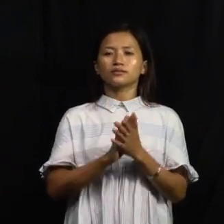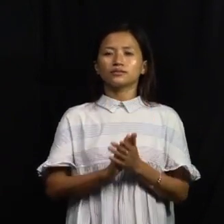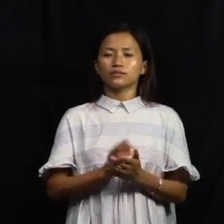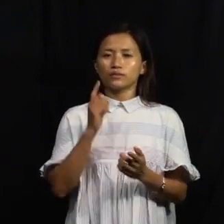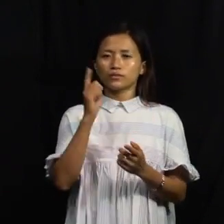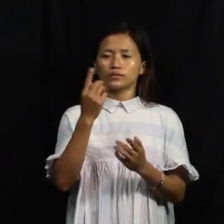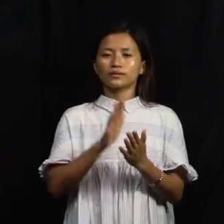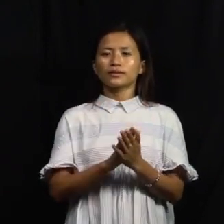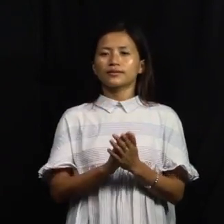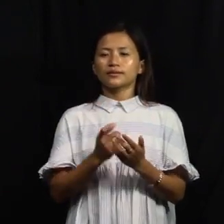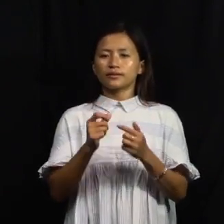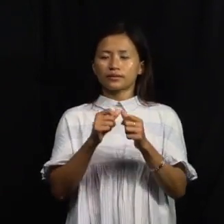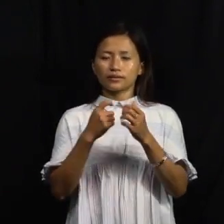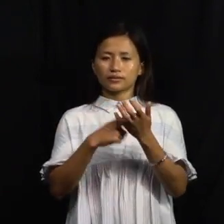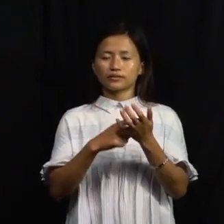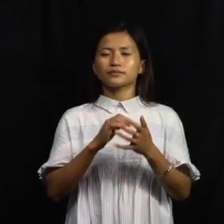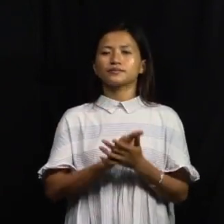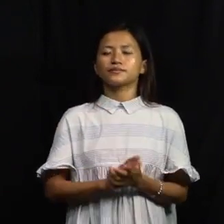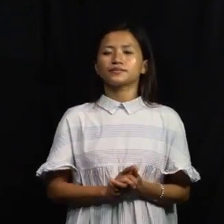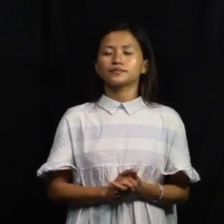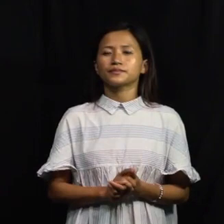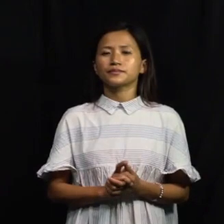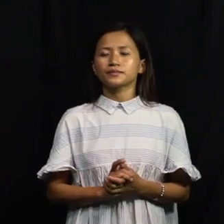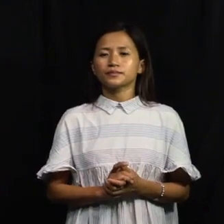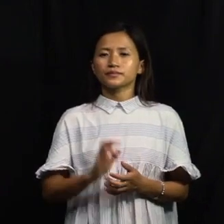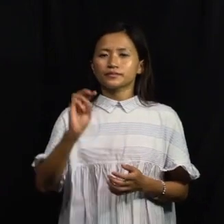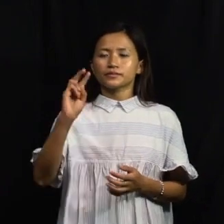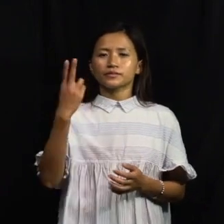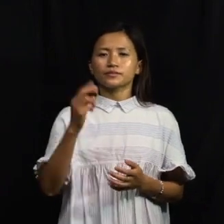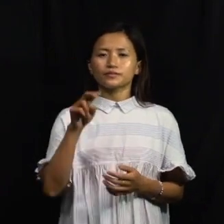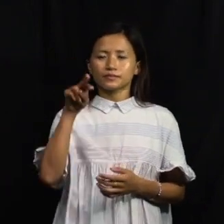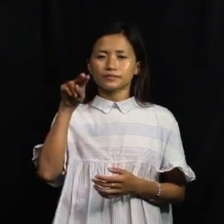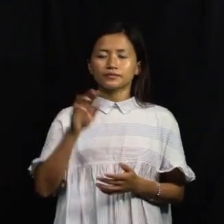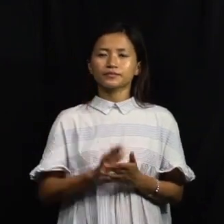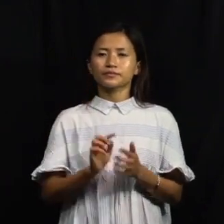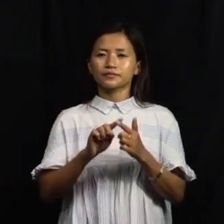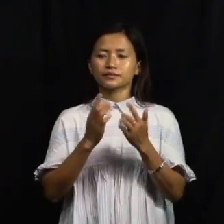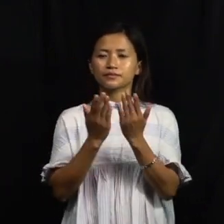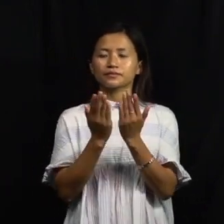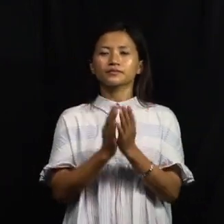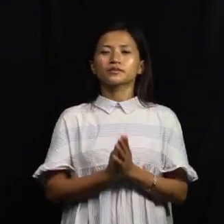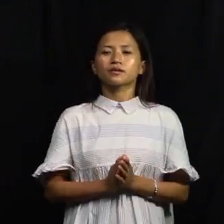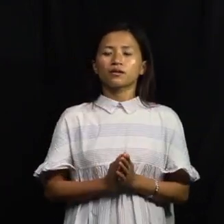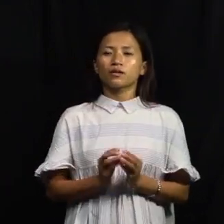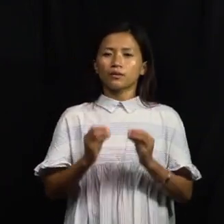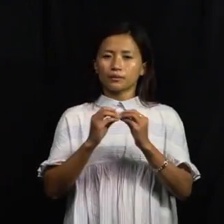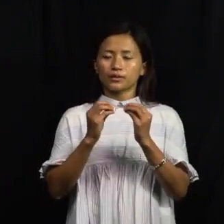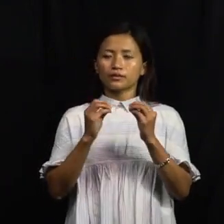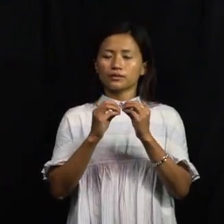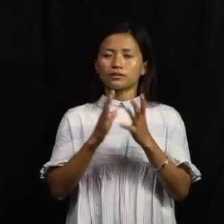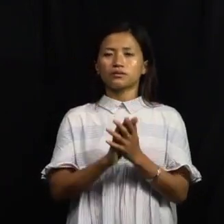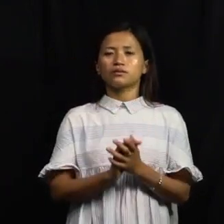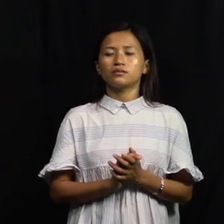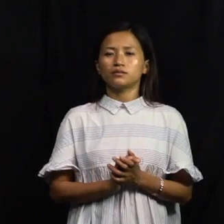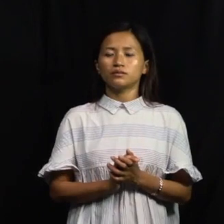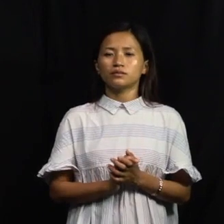of education, that means very narrow, isn't that? And the second meaning of education is the broad process of education.